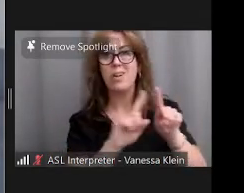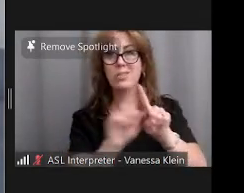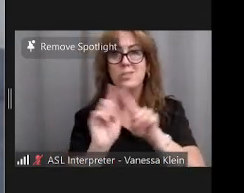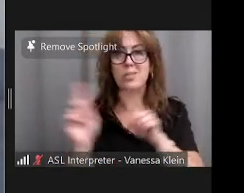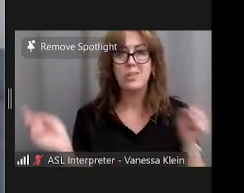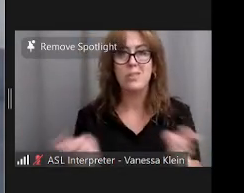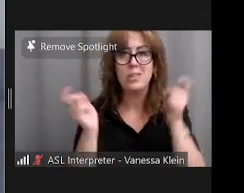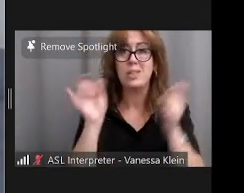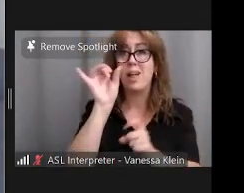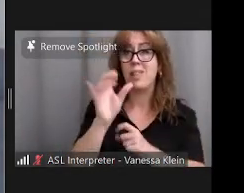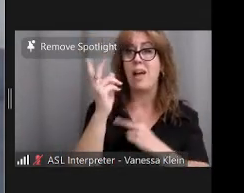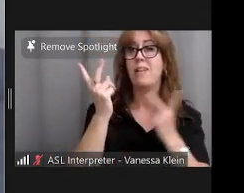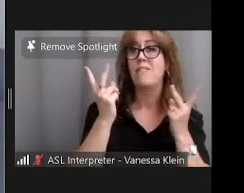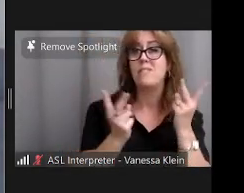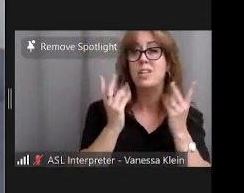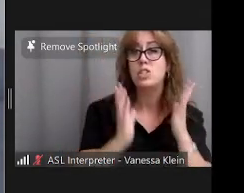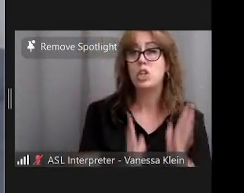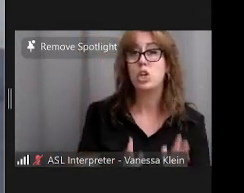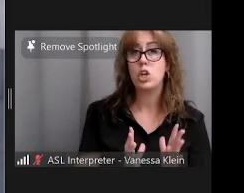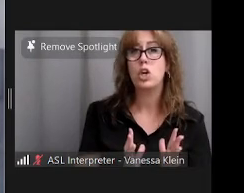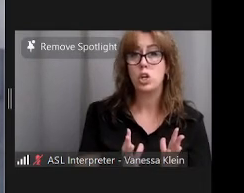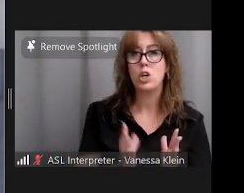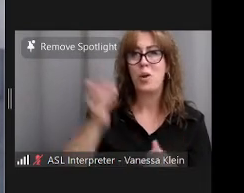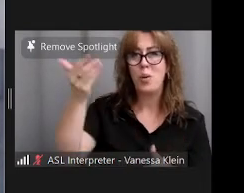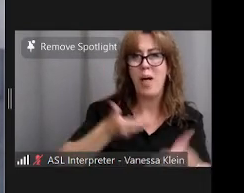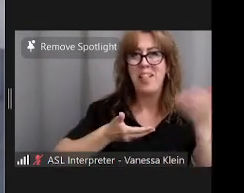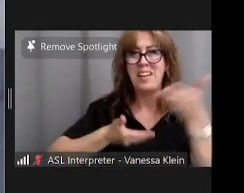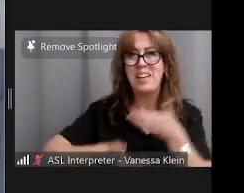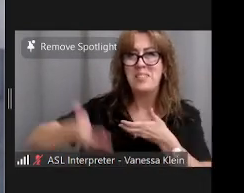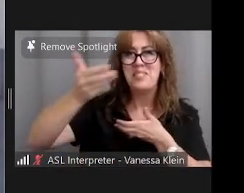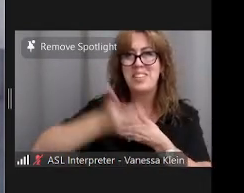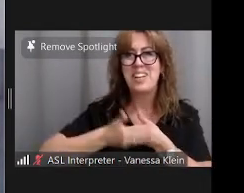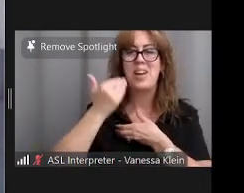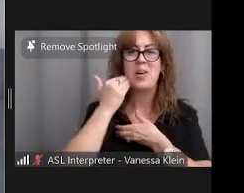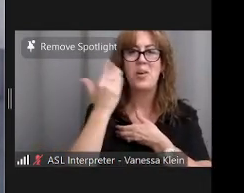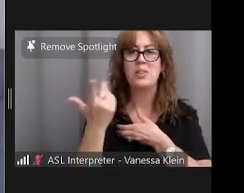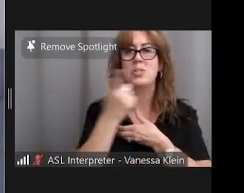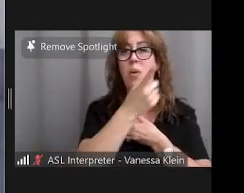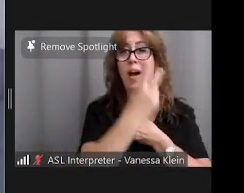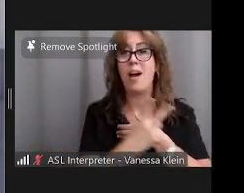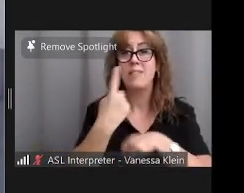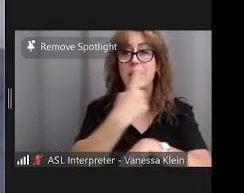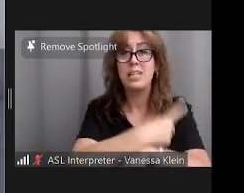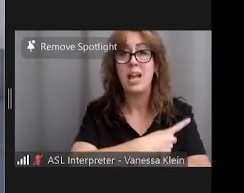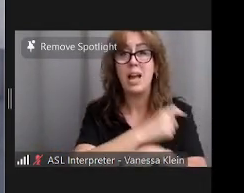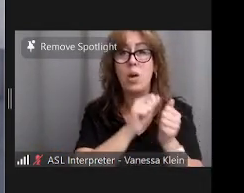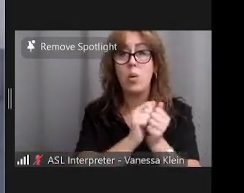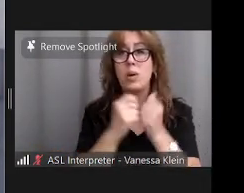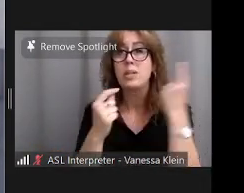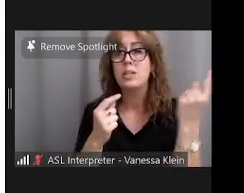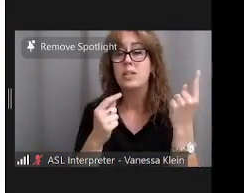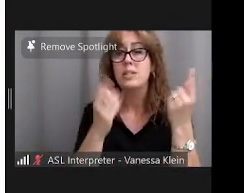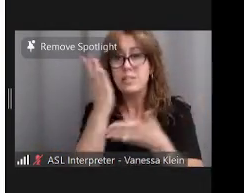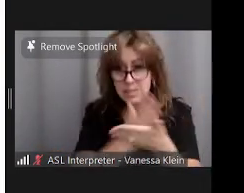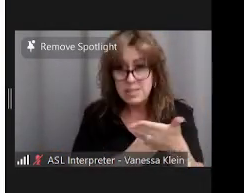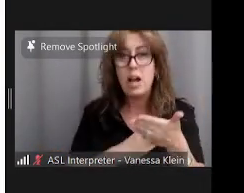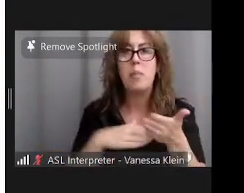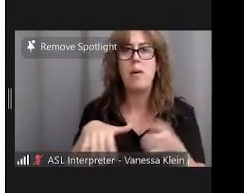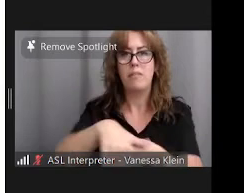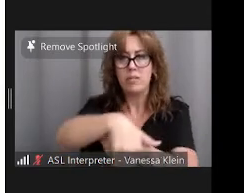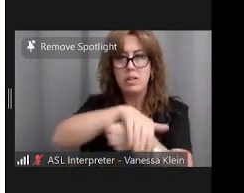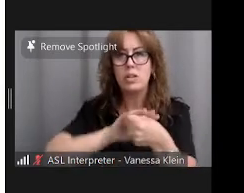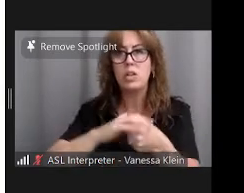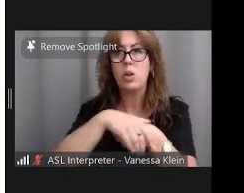visitor reception or welcome to country, where you spend a half day with some of the local